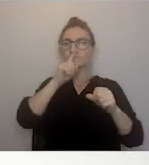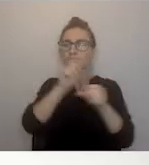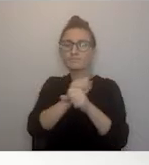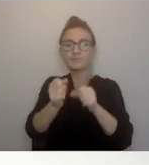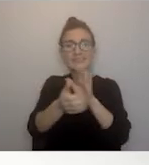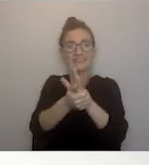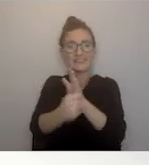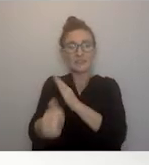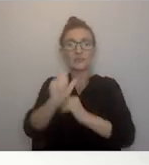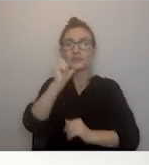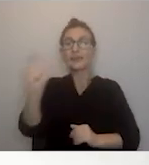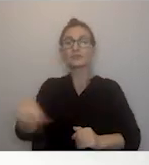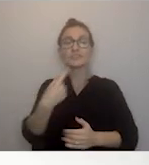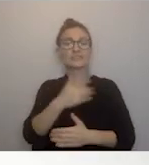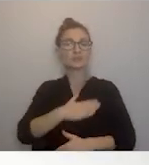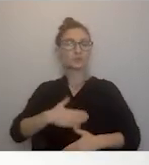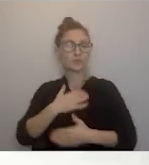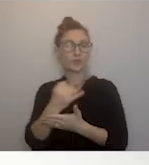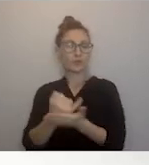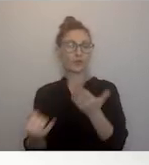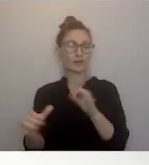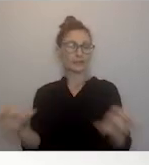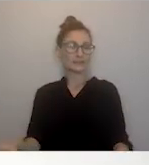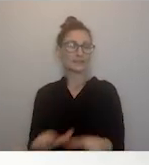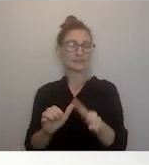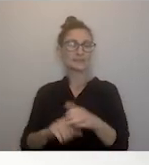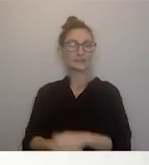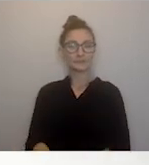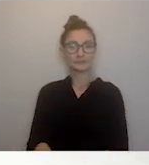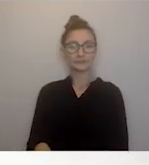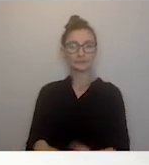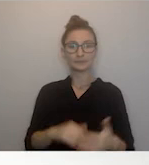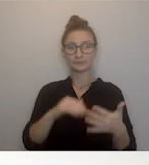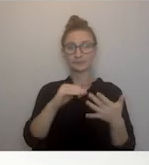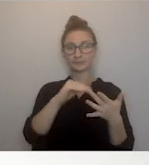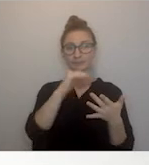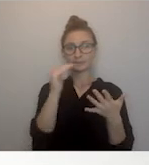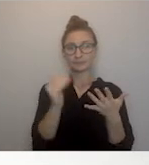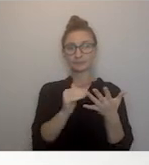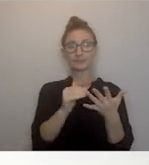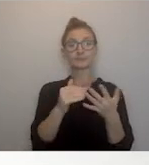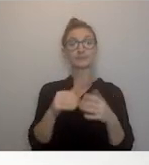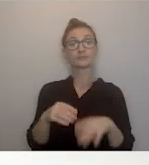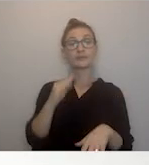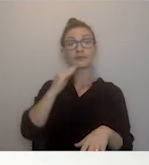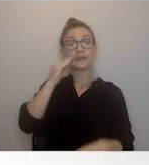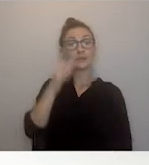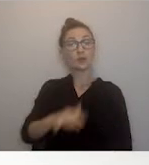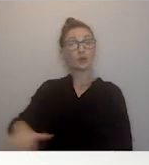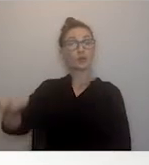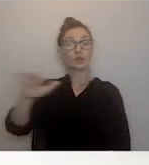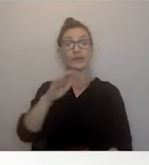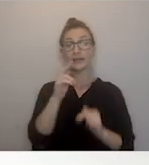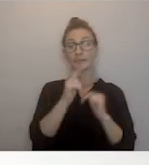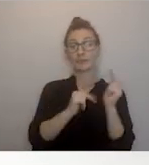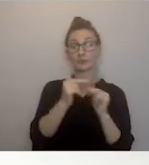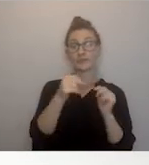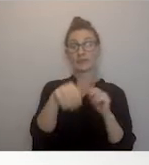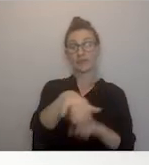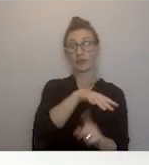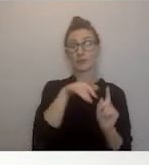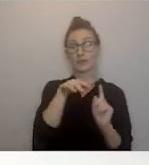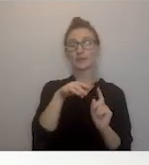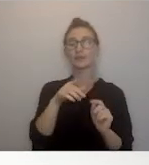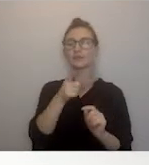they can grow and build outside of just the general enjoyment of arts activities. Neighborhood and built environment, this one's really